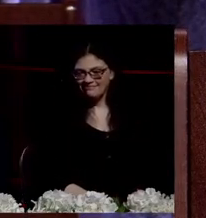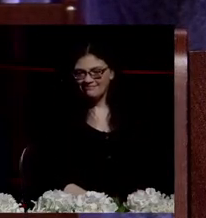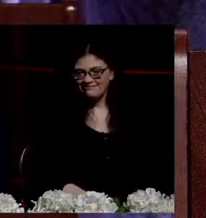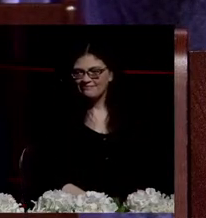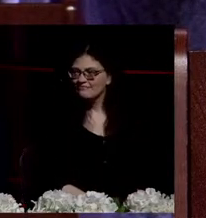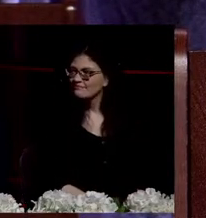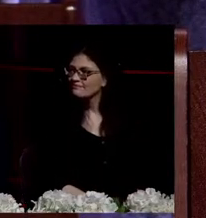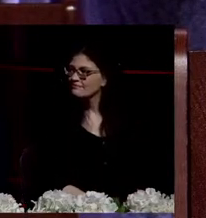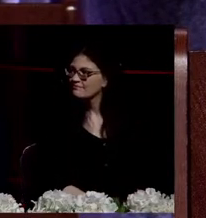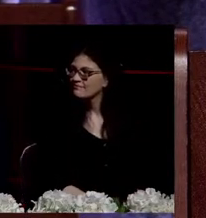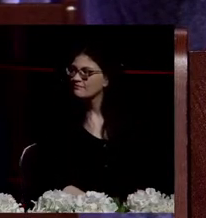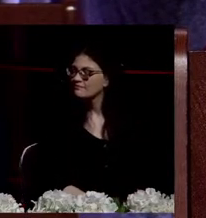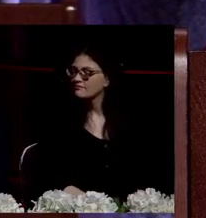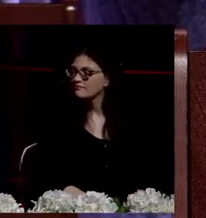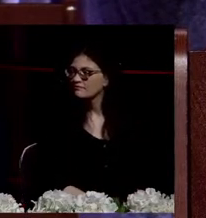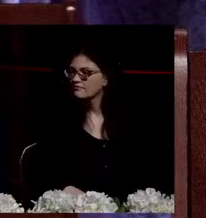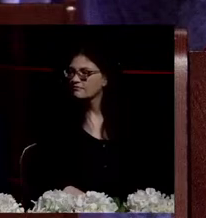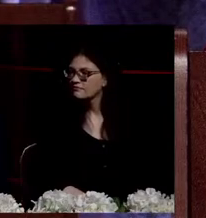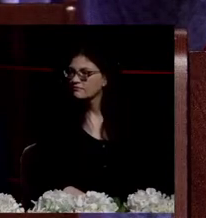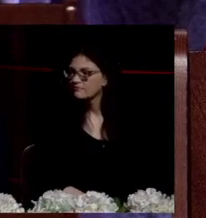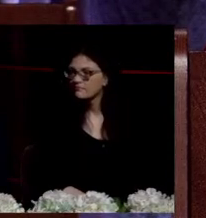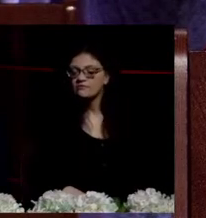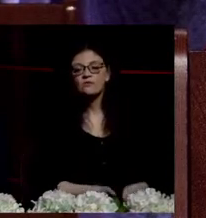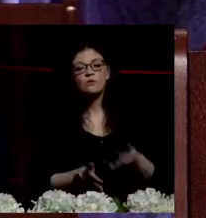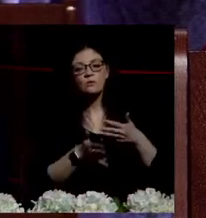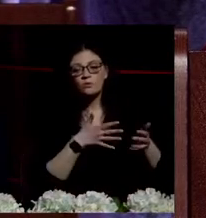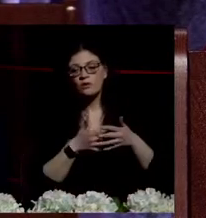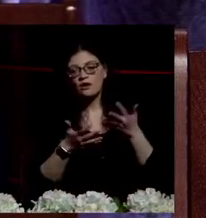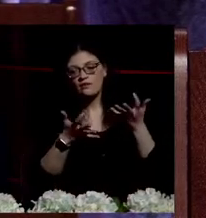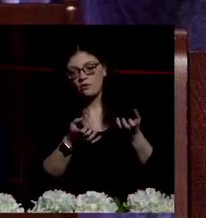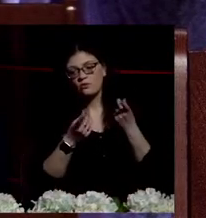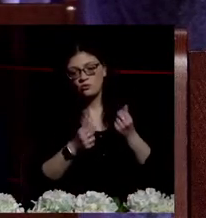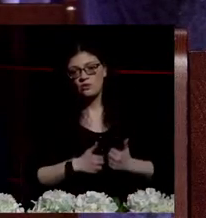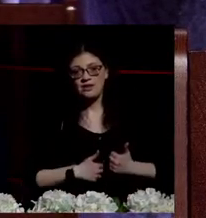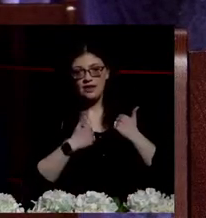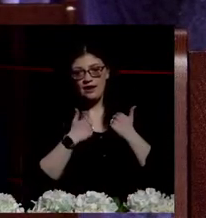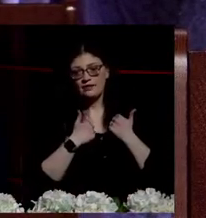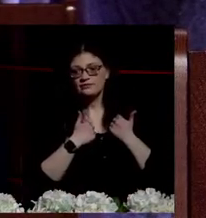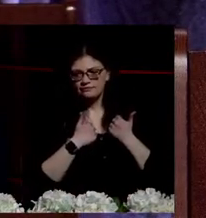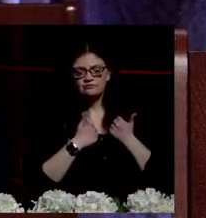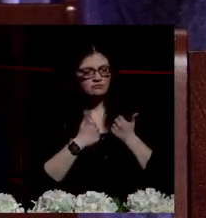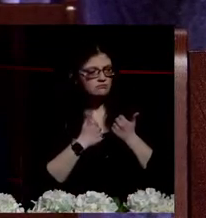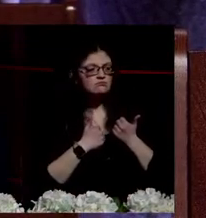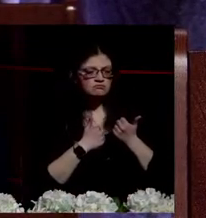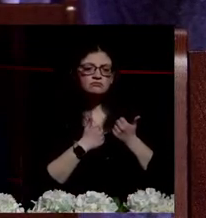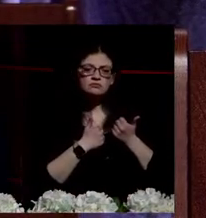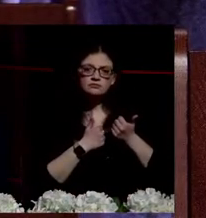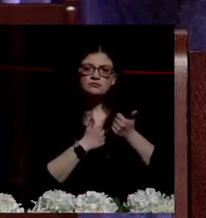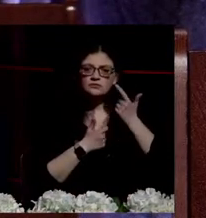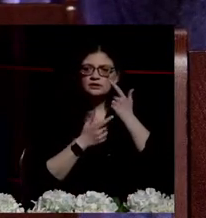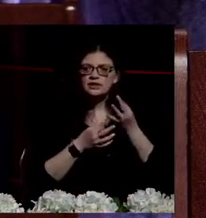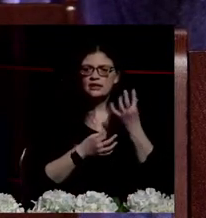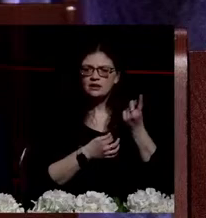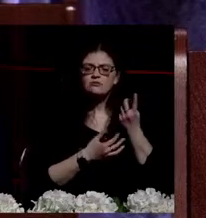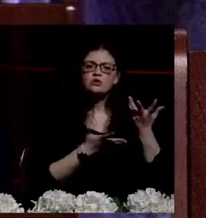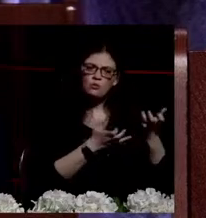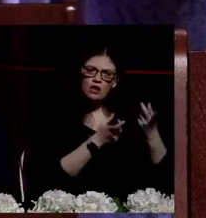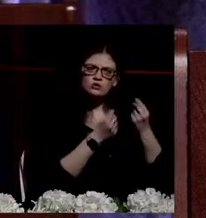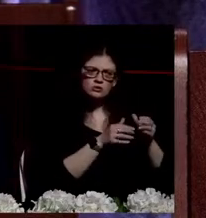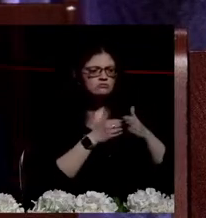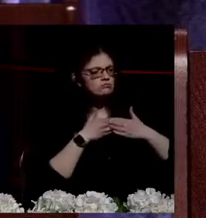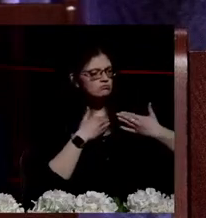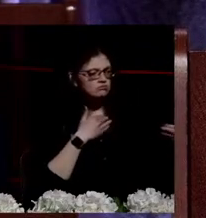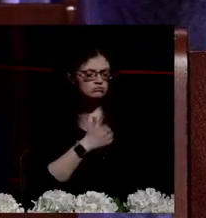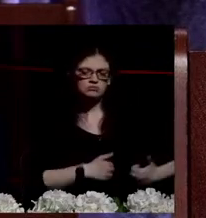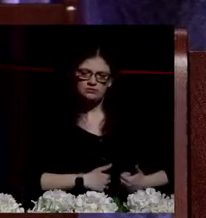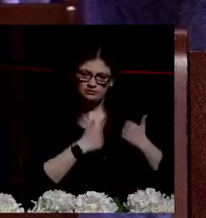In the words of Juice WRLD, whatever you want to do in life, find something that you do not mind doing for the rest of your life. Find something that you like,